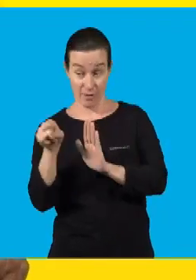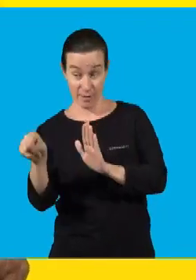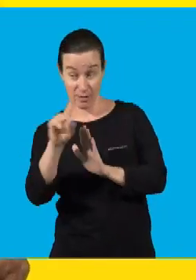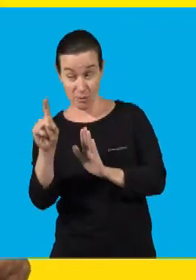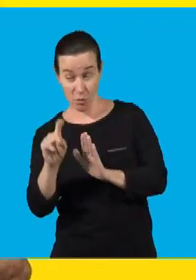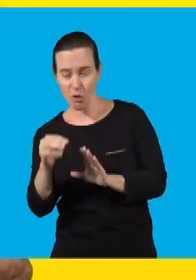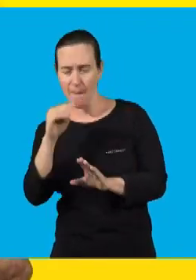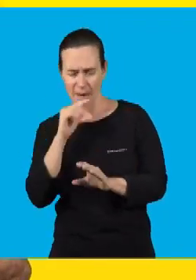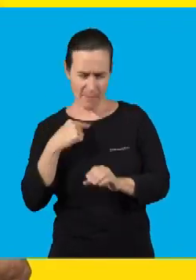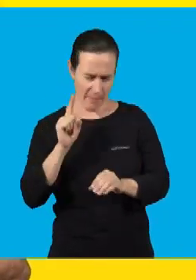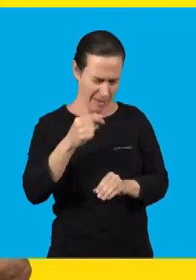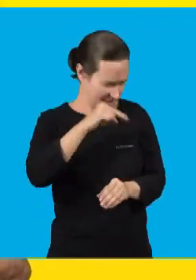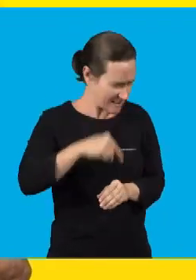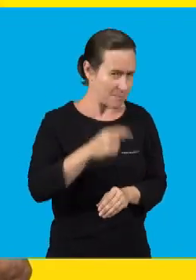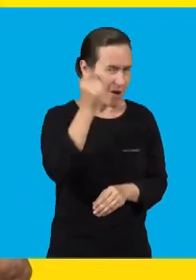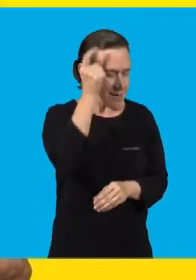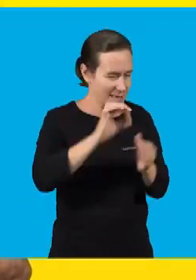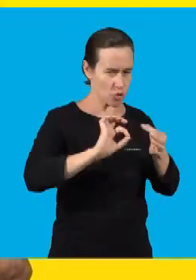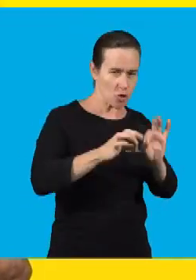need to respond to, using the